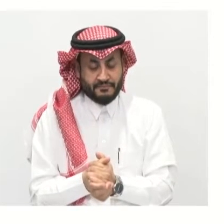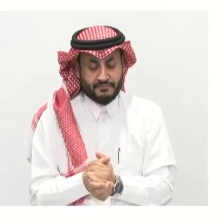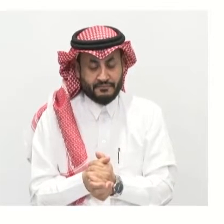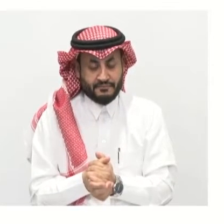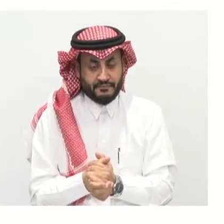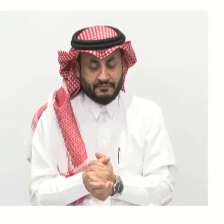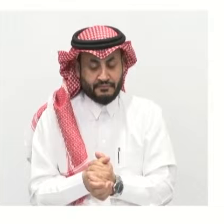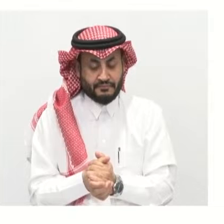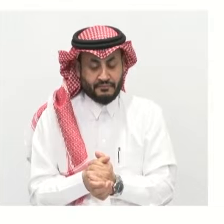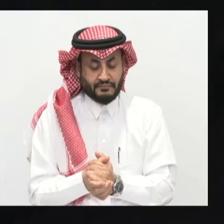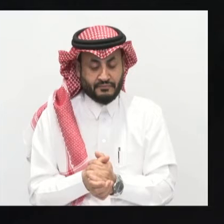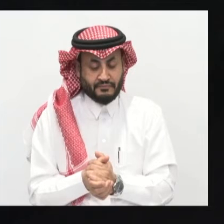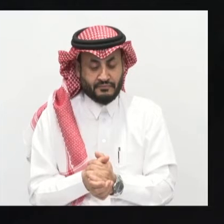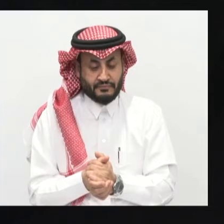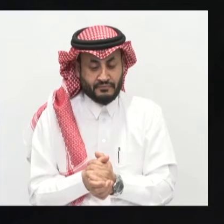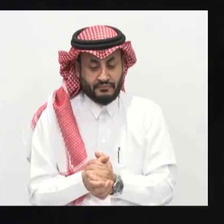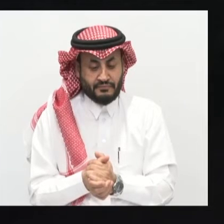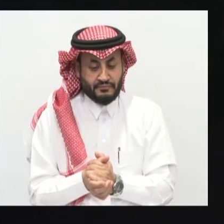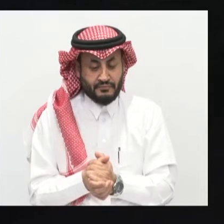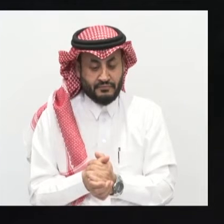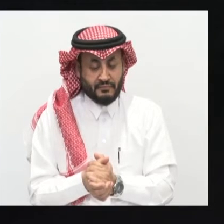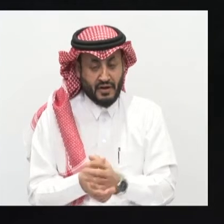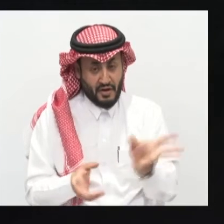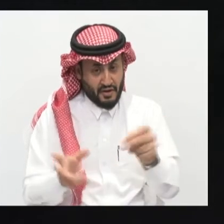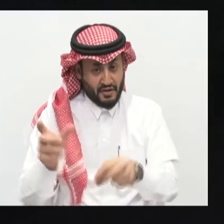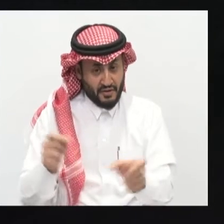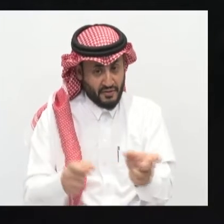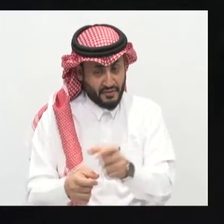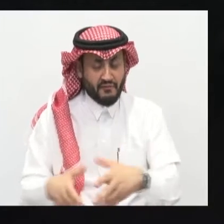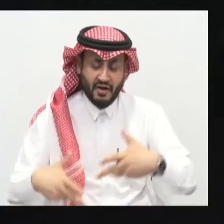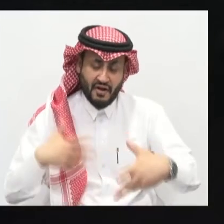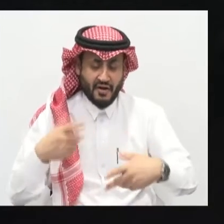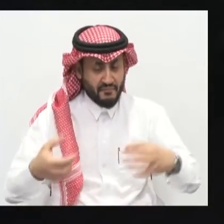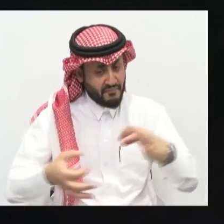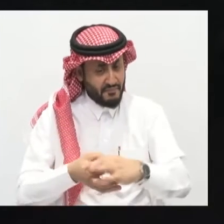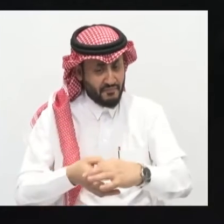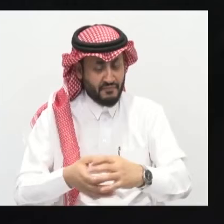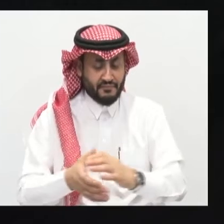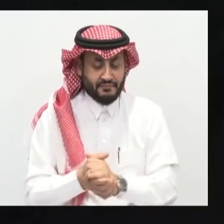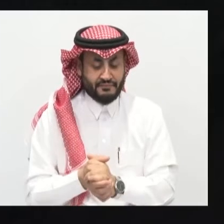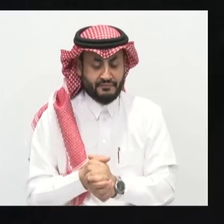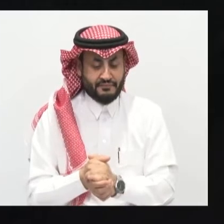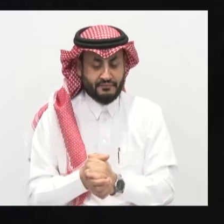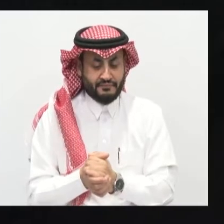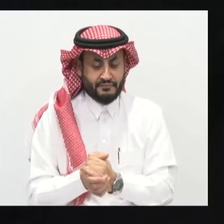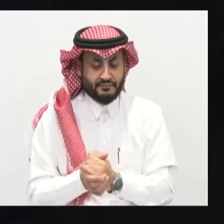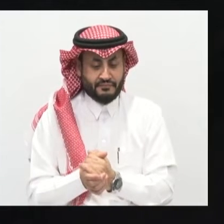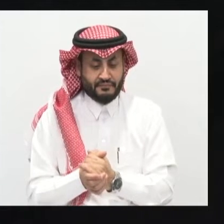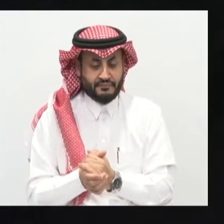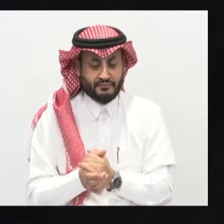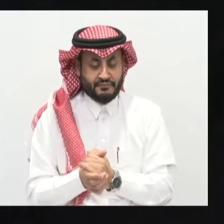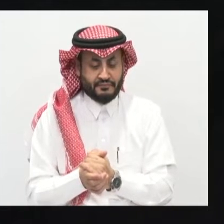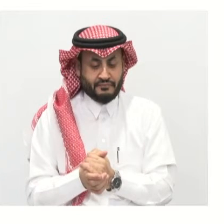There you go. So here we have things and we have the feelings. The feeling, bored, creative, something